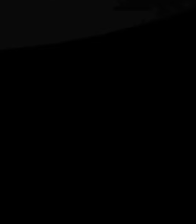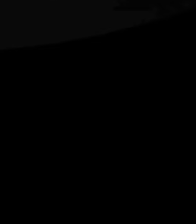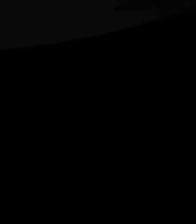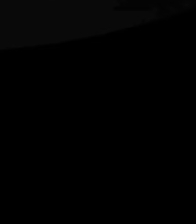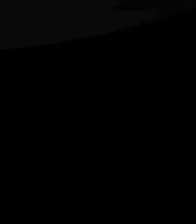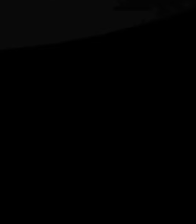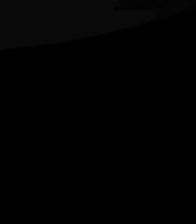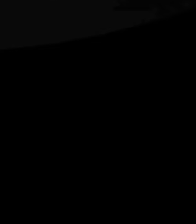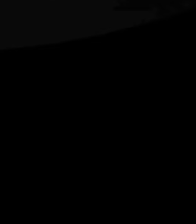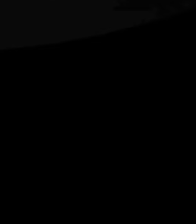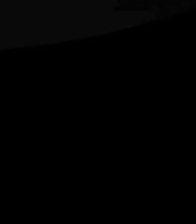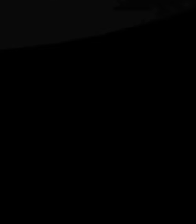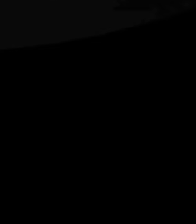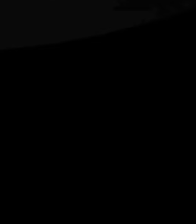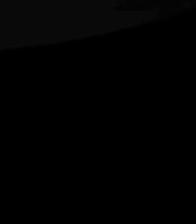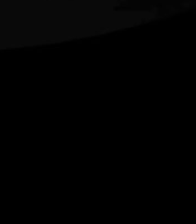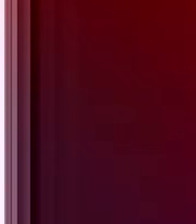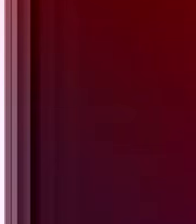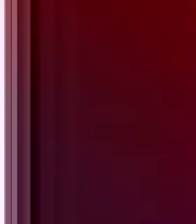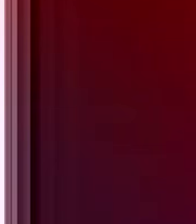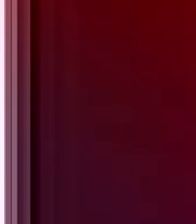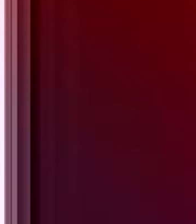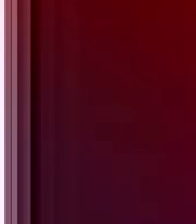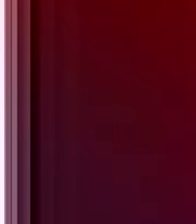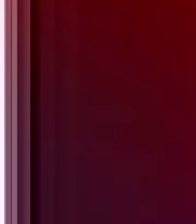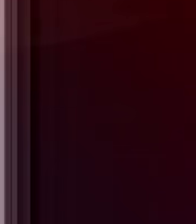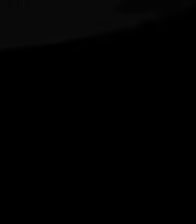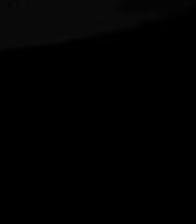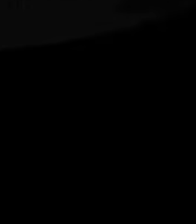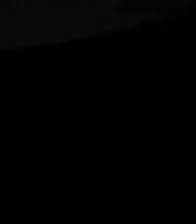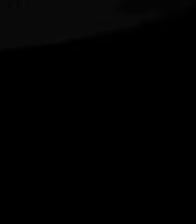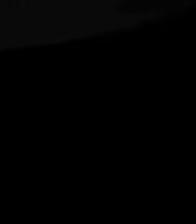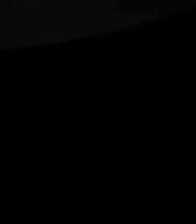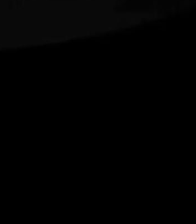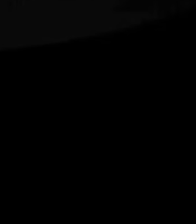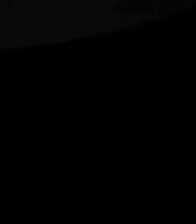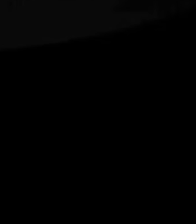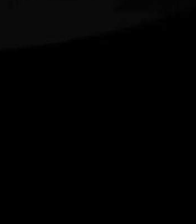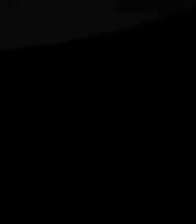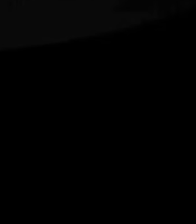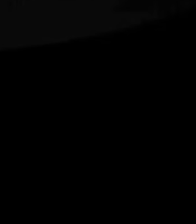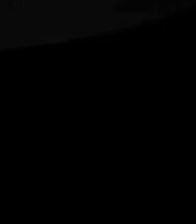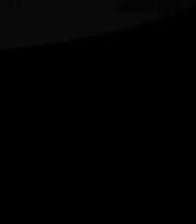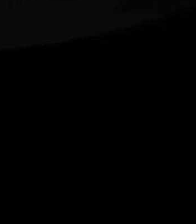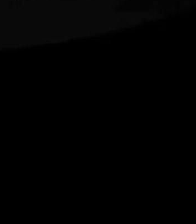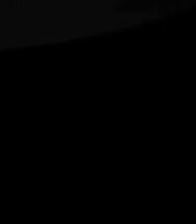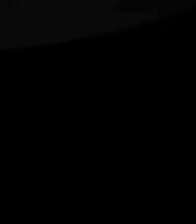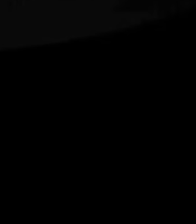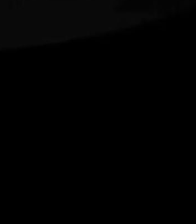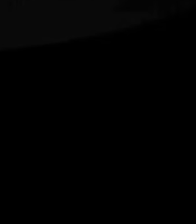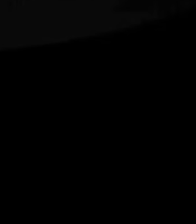gona lenaneong la dikgetho e tla leka gape dikgethong tše di latelago tša mebasepala.